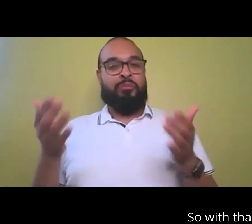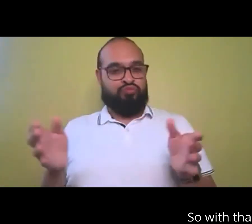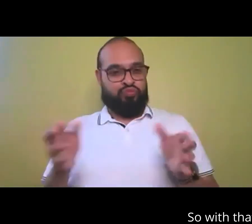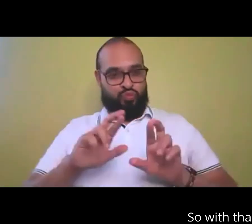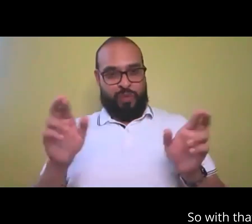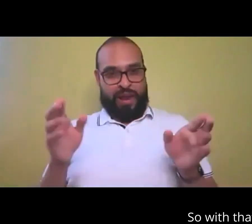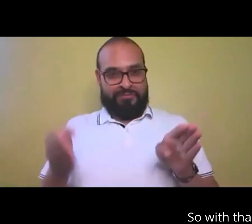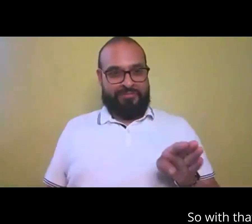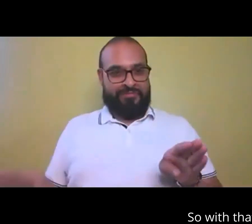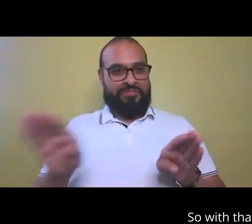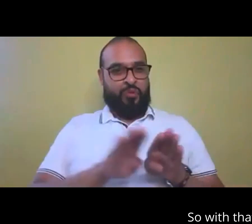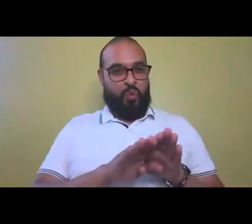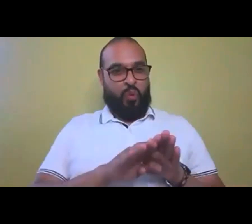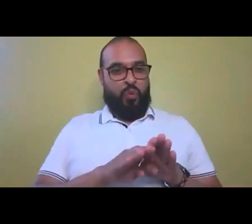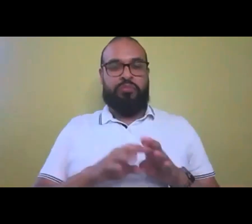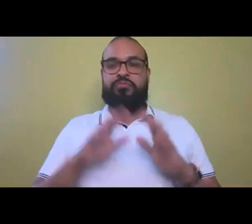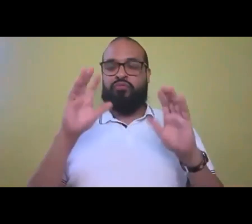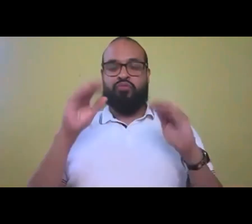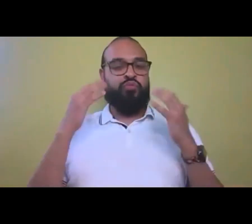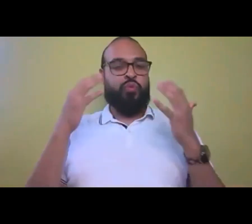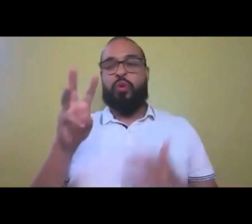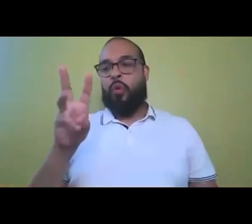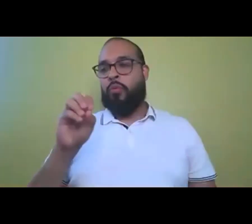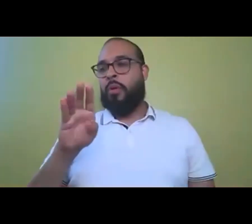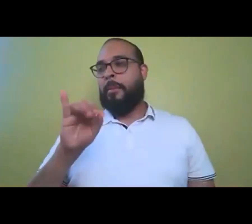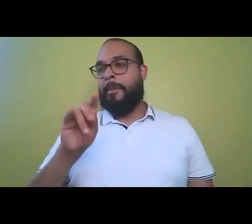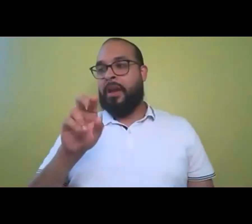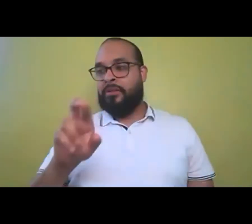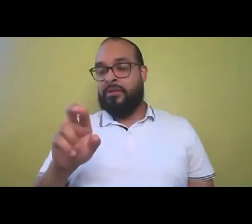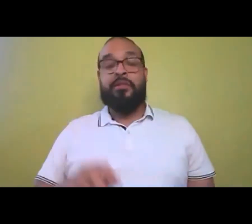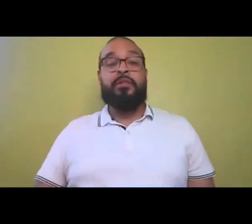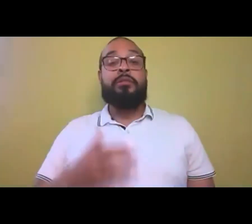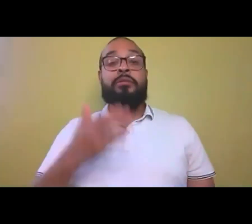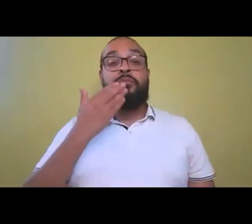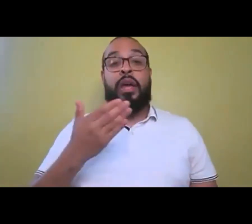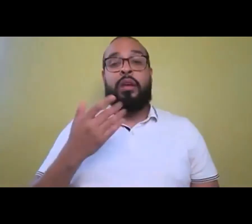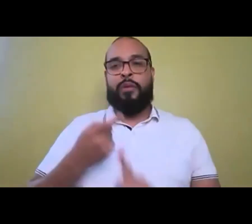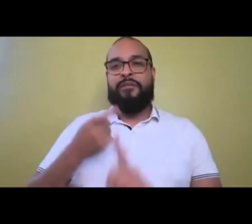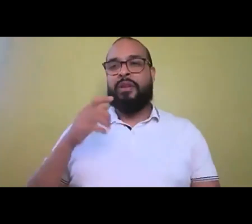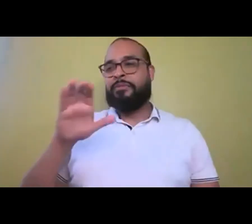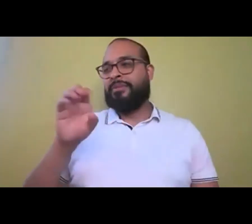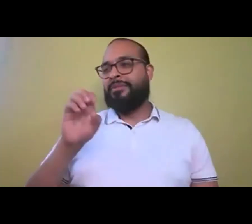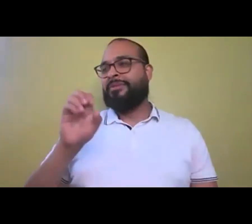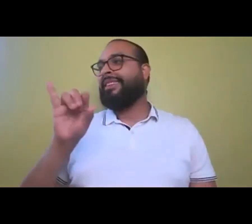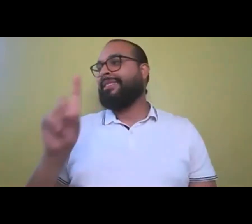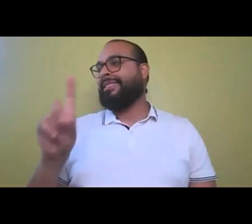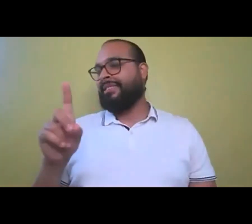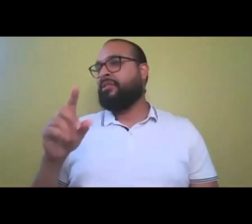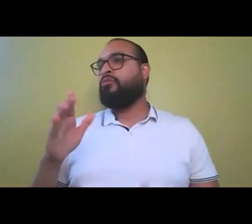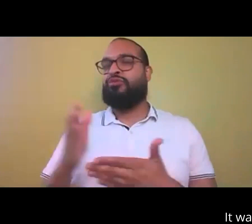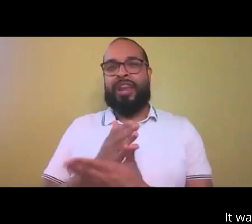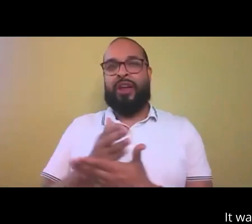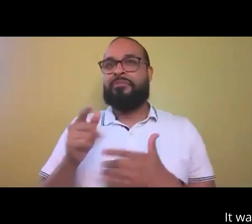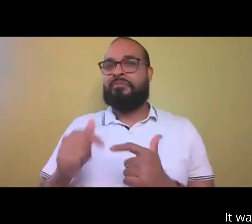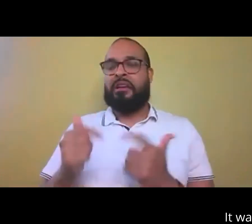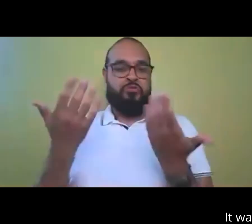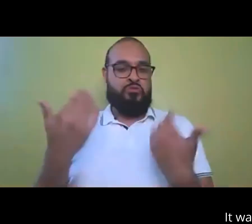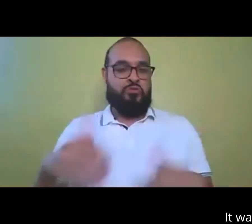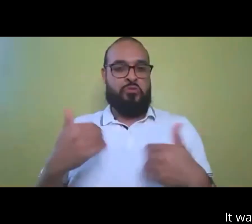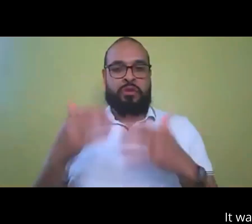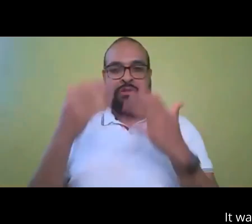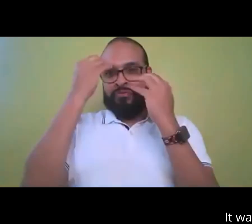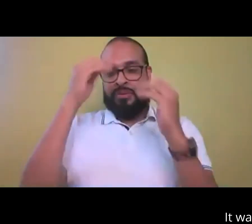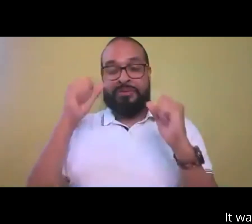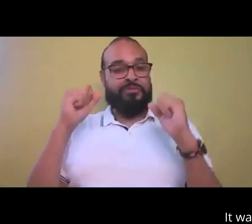this beautiful webinar. I want to thank you on behalf of CEID for sharing this wealth of information. It was